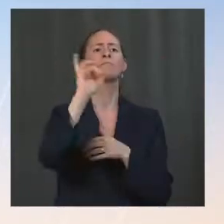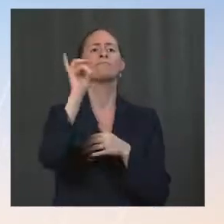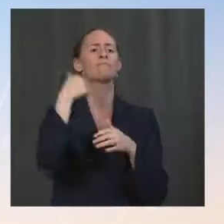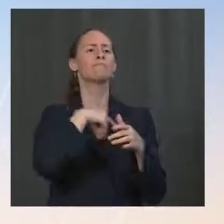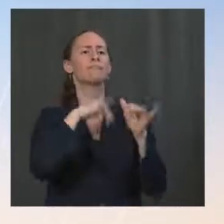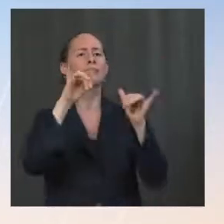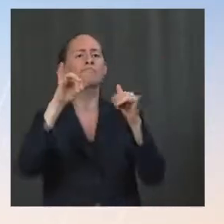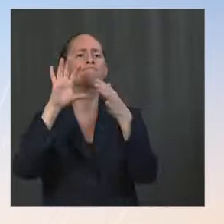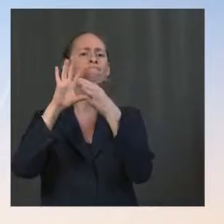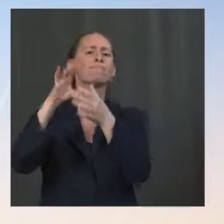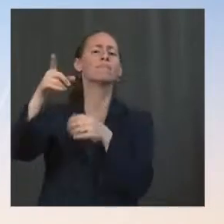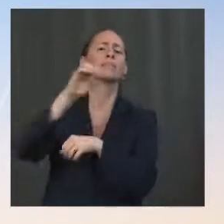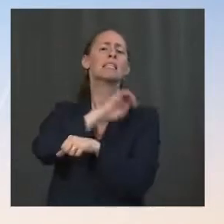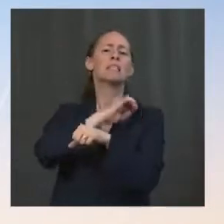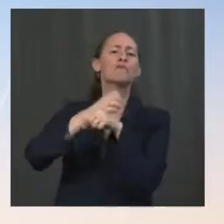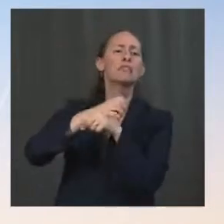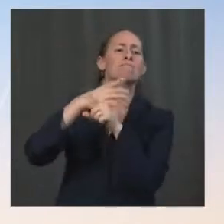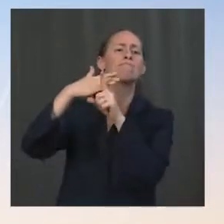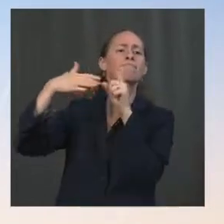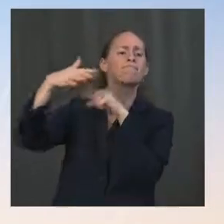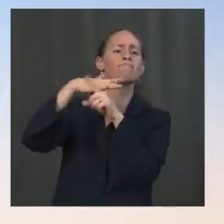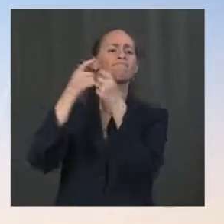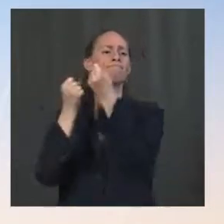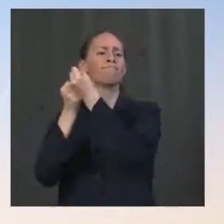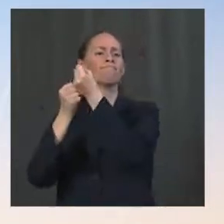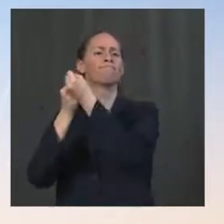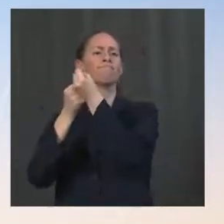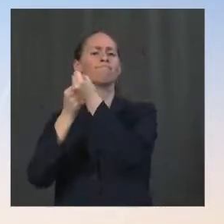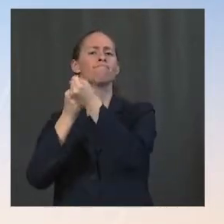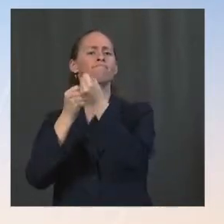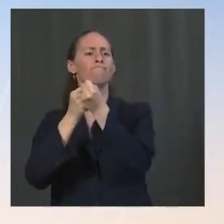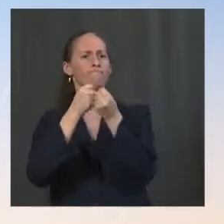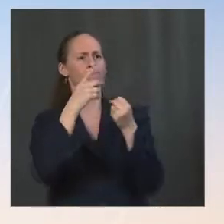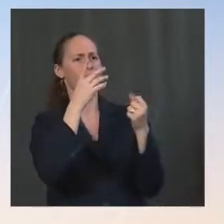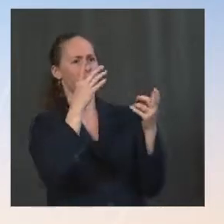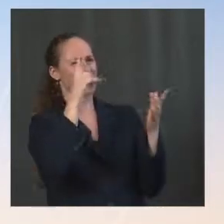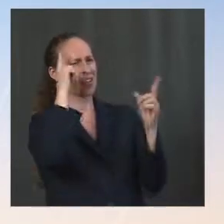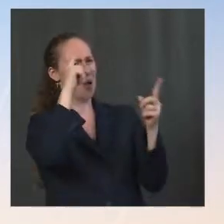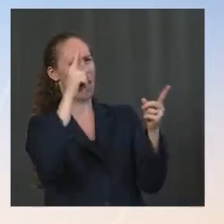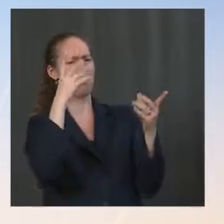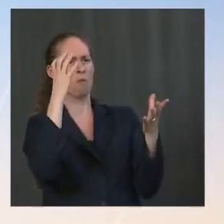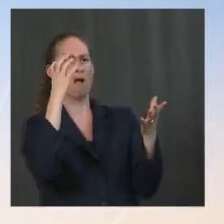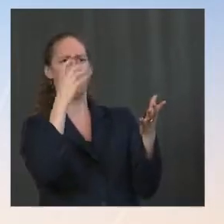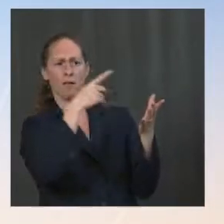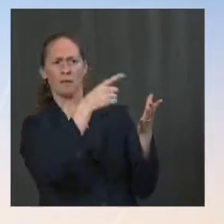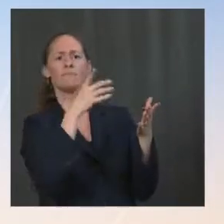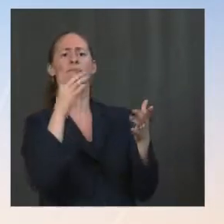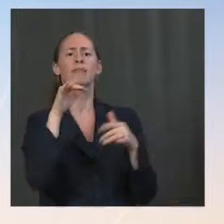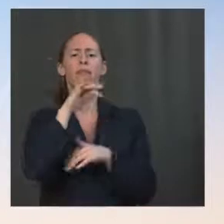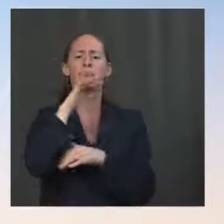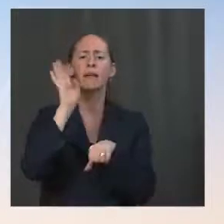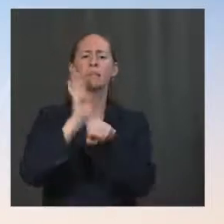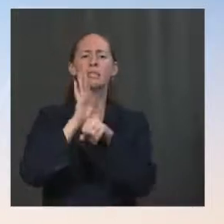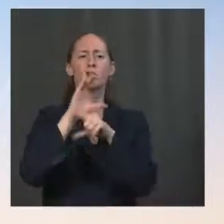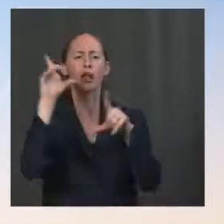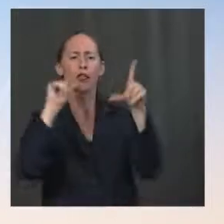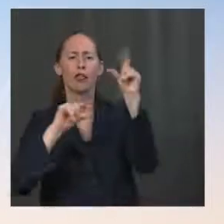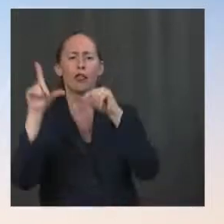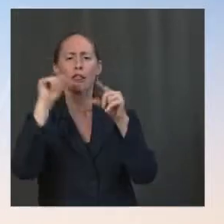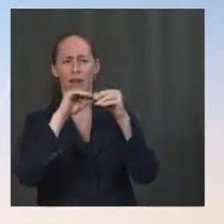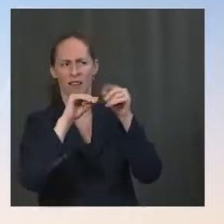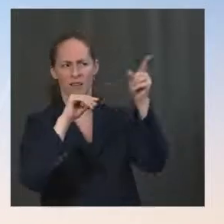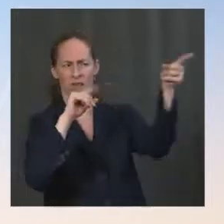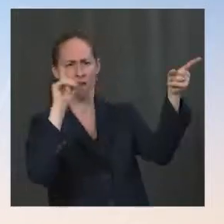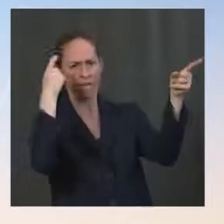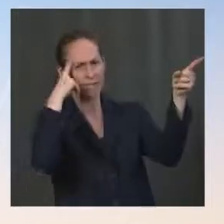President Zelensky's efforts to tackle corruption and implement a reform agenda based on our shared democratic values. And on Friday, he will deliver remarks